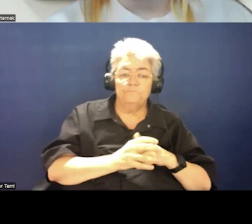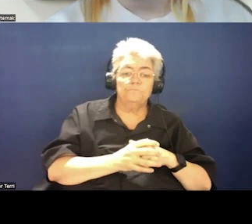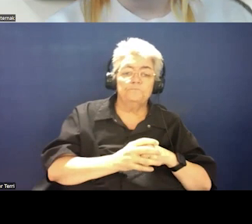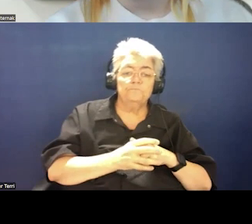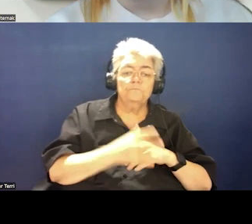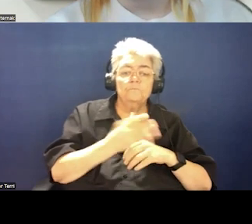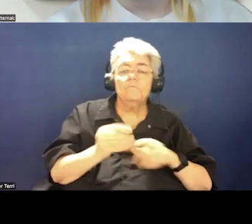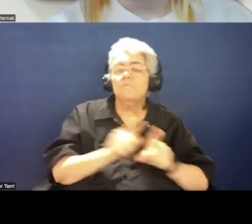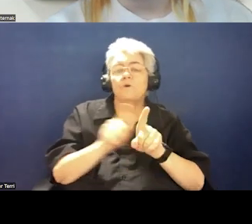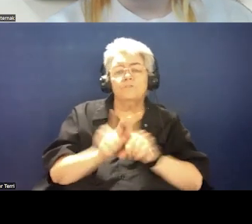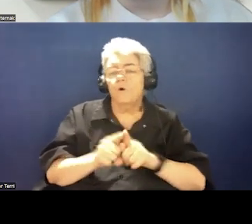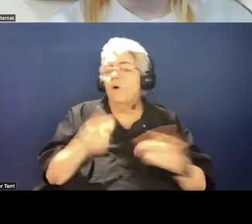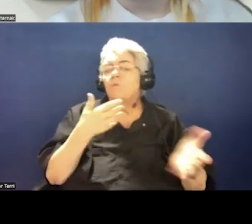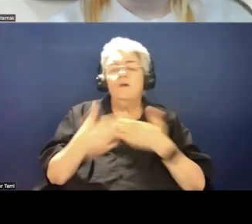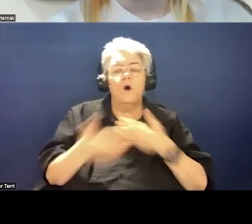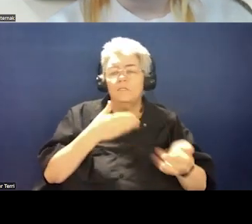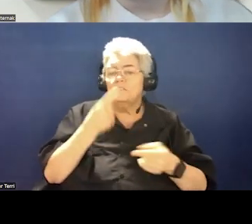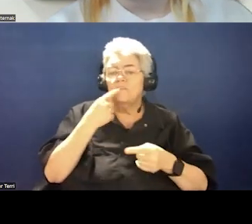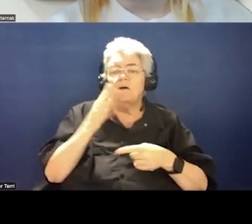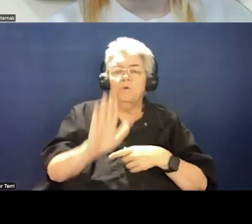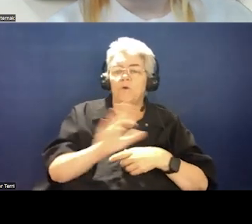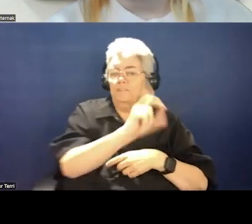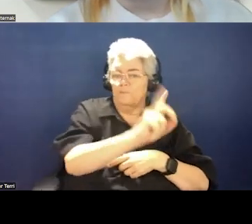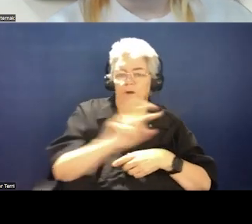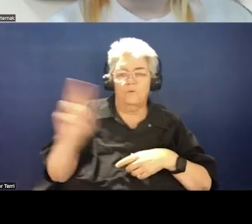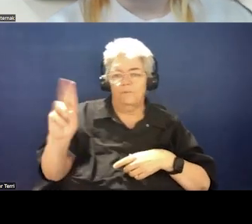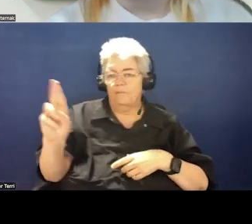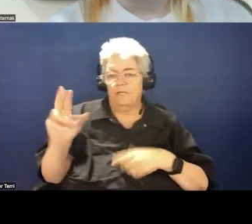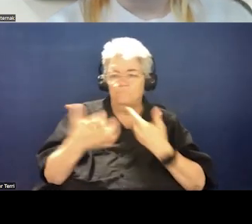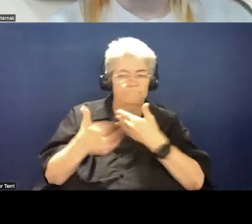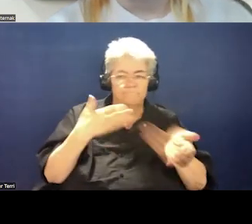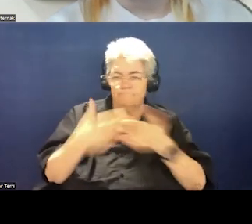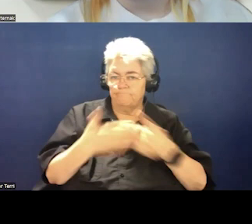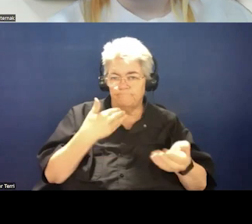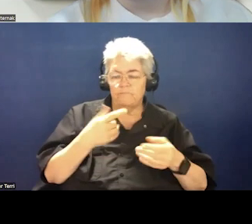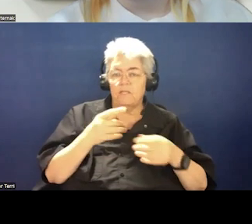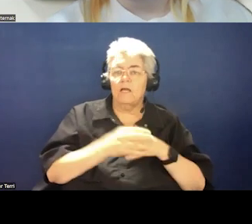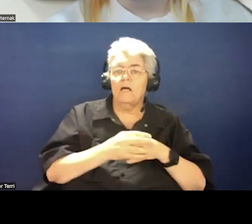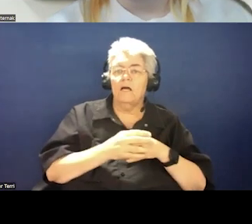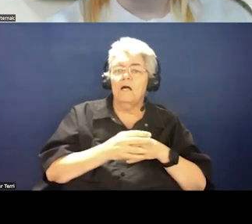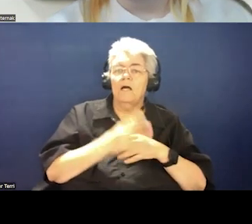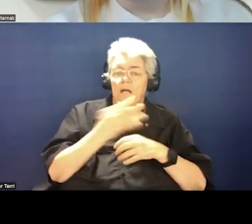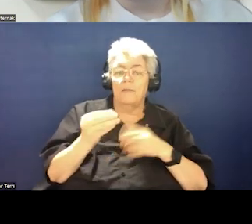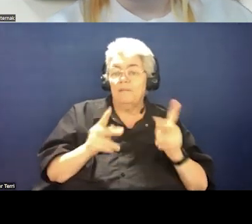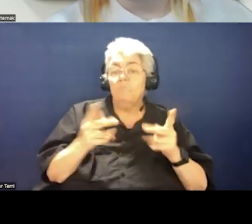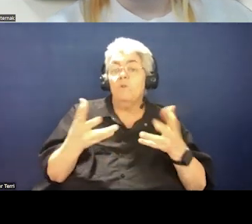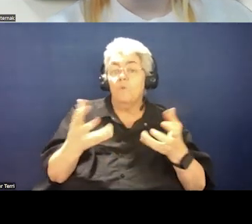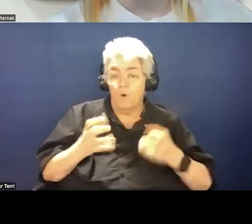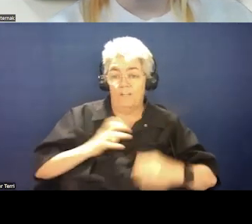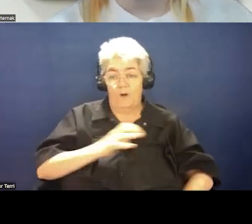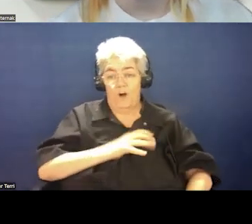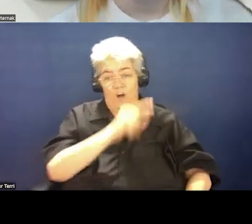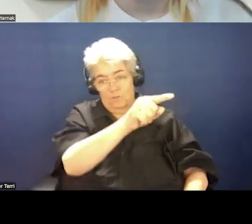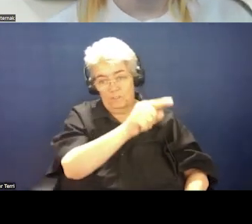Also, regardless of party affiliation, which I think speaks to the bipartisanship around mental health, people want Congress to do more